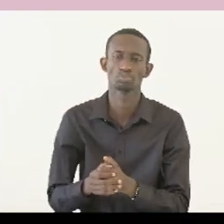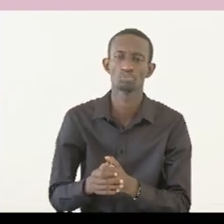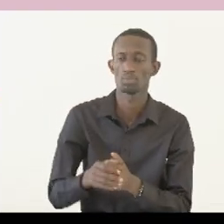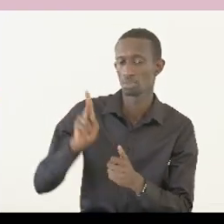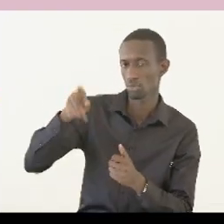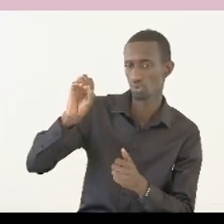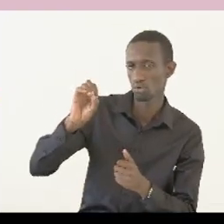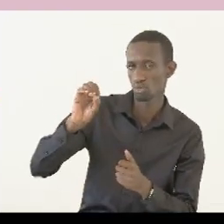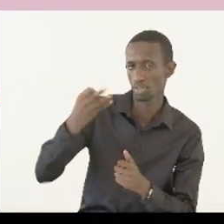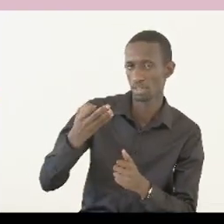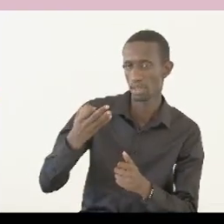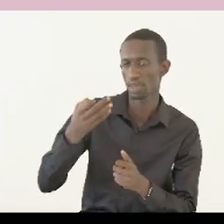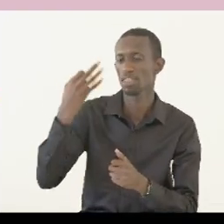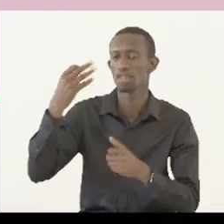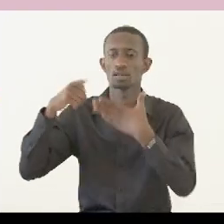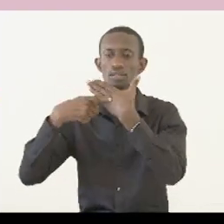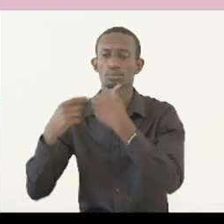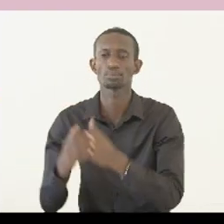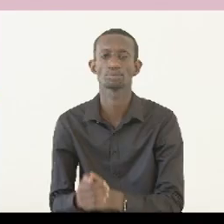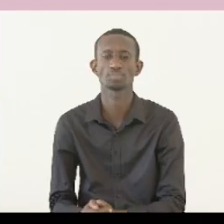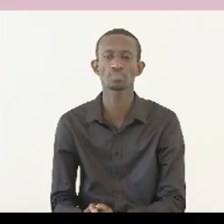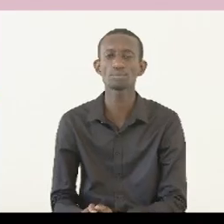PO3 3 negative,